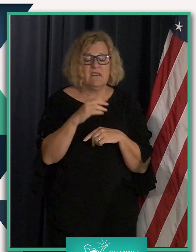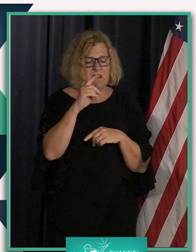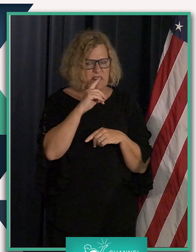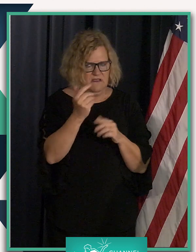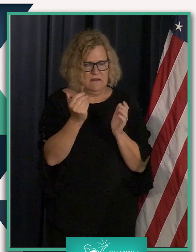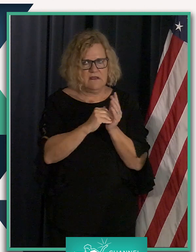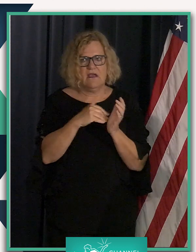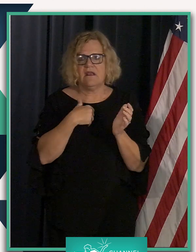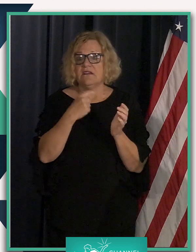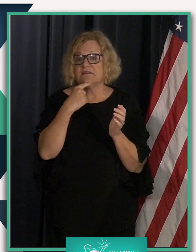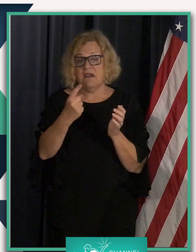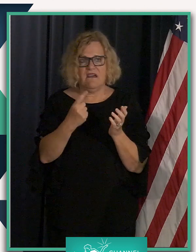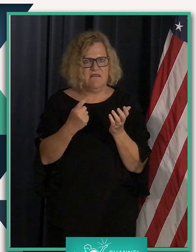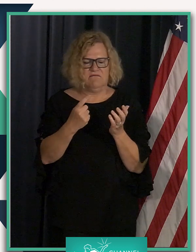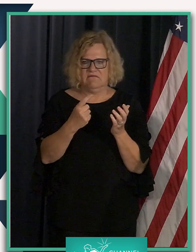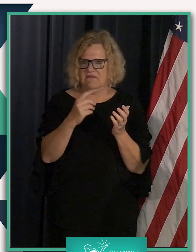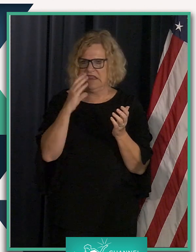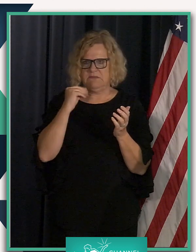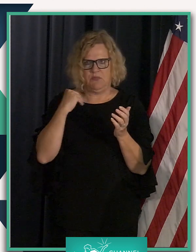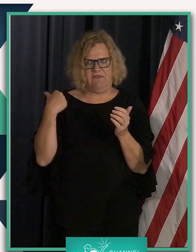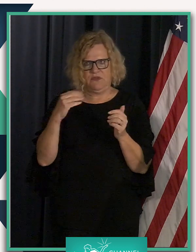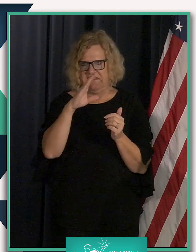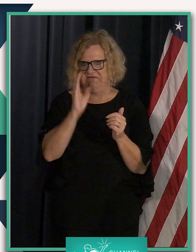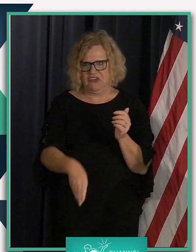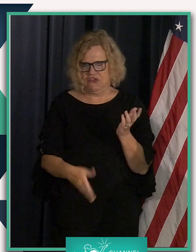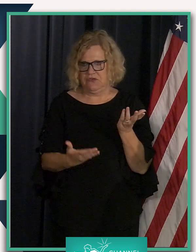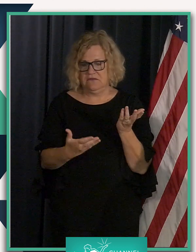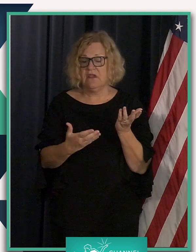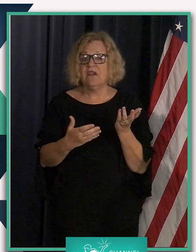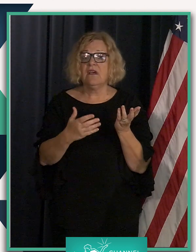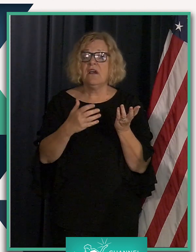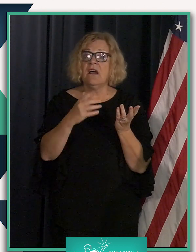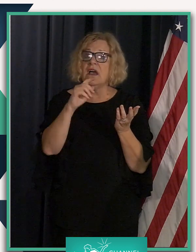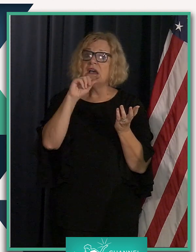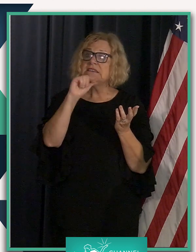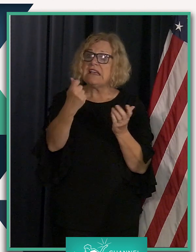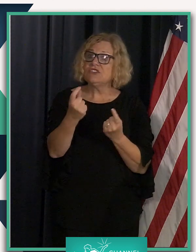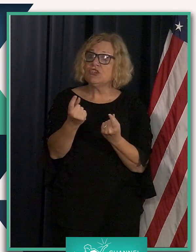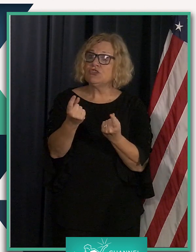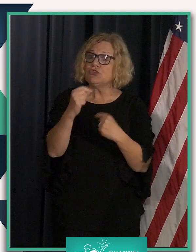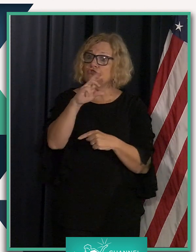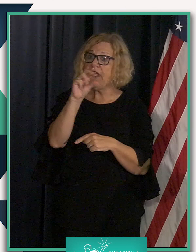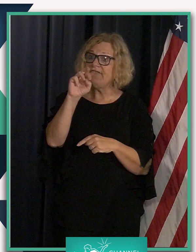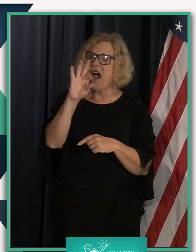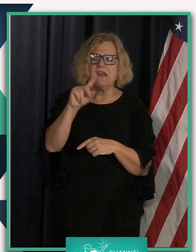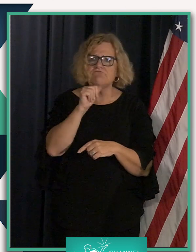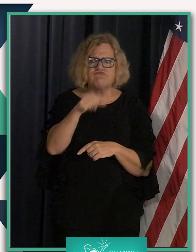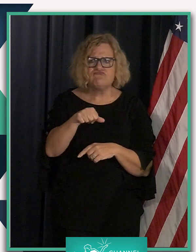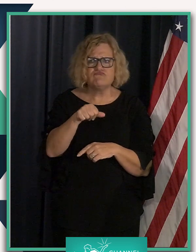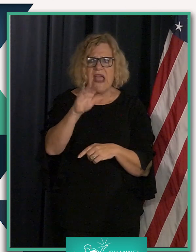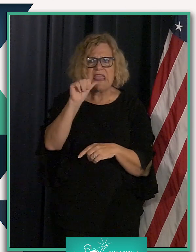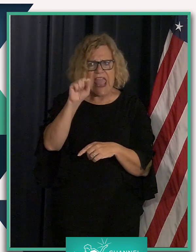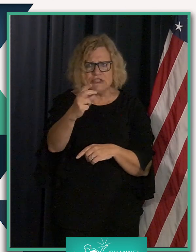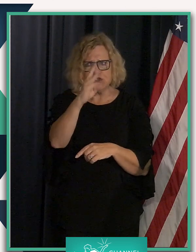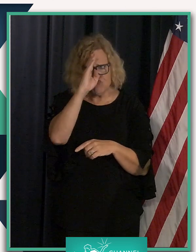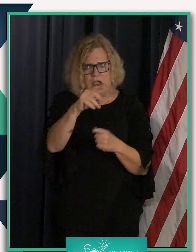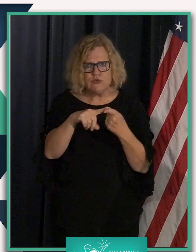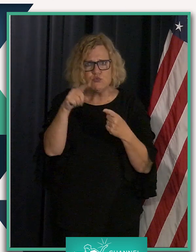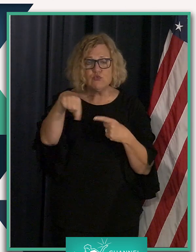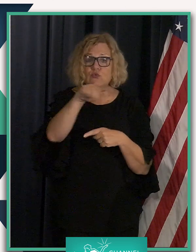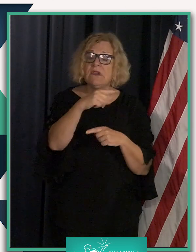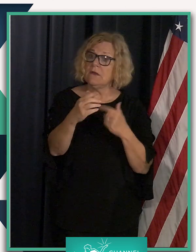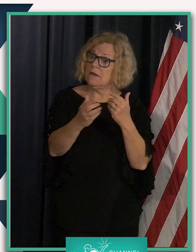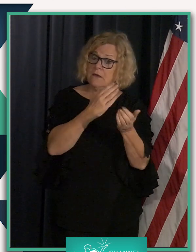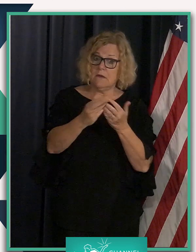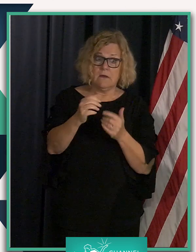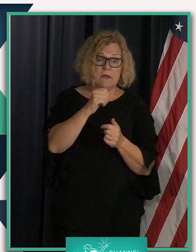as I say, like nothing that we have seen. It's not a tax refund. This is cash to you. Even if